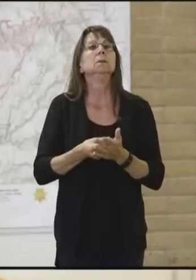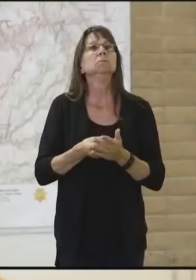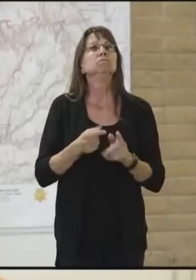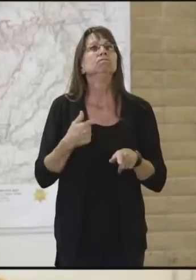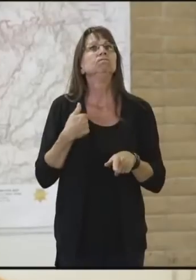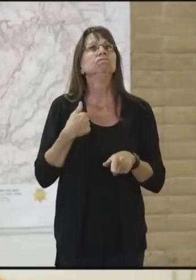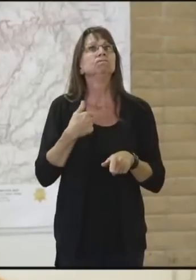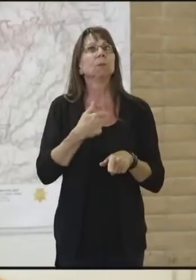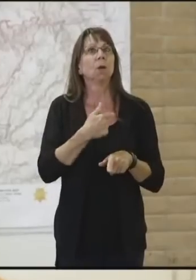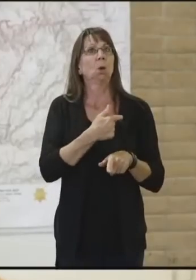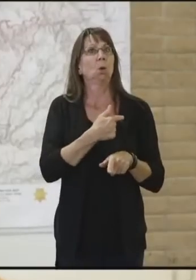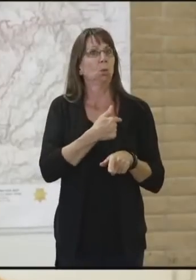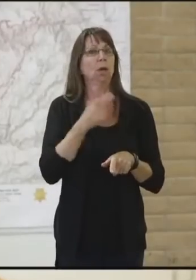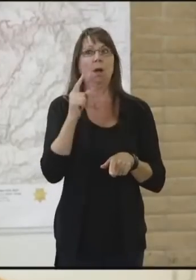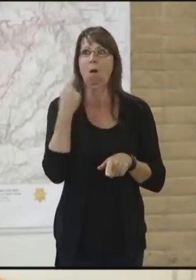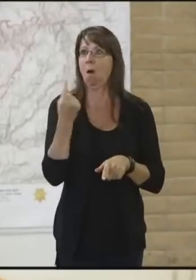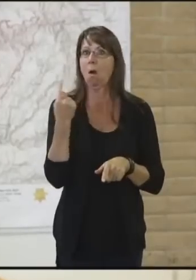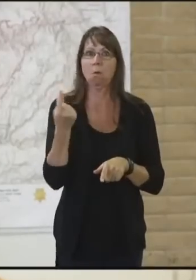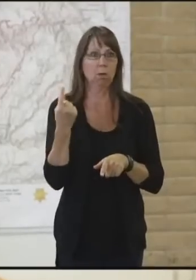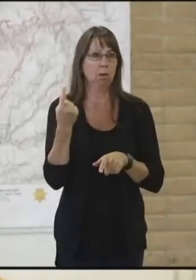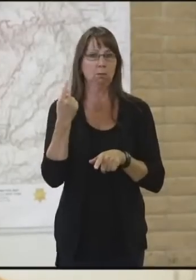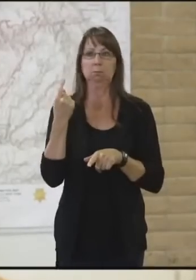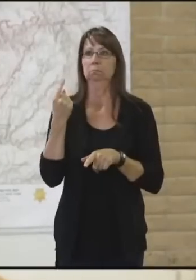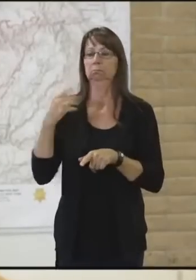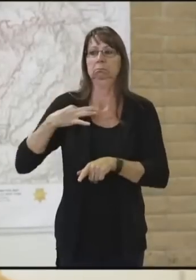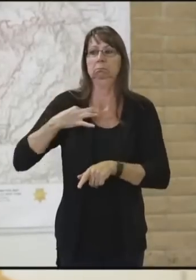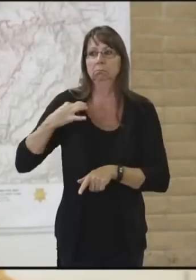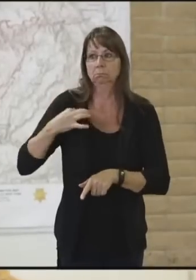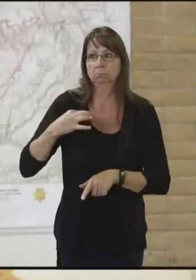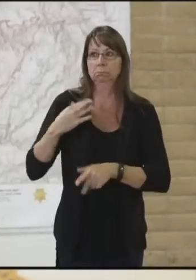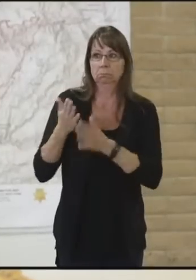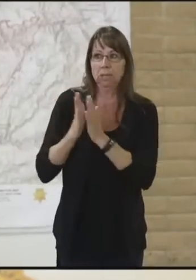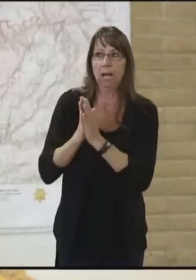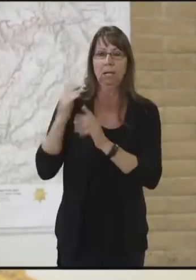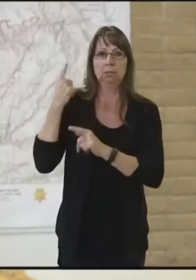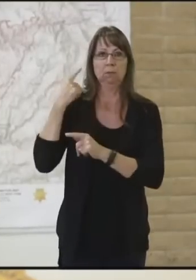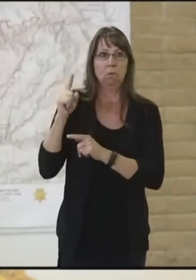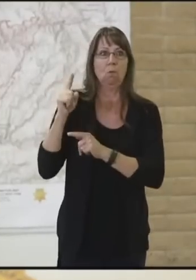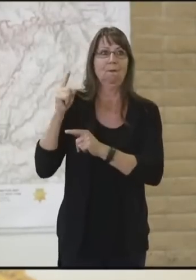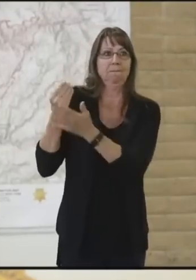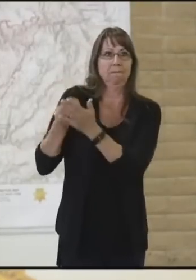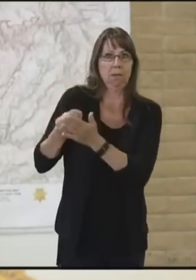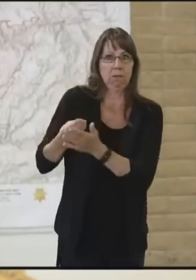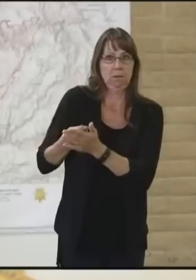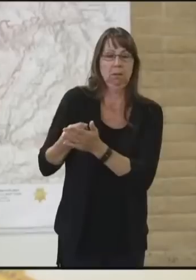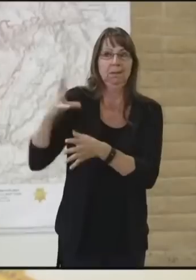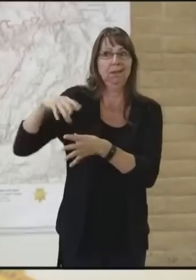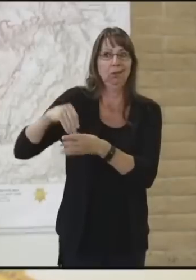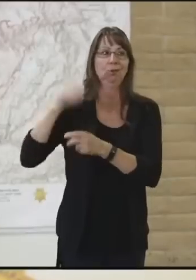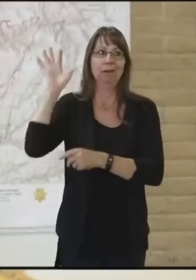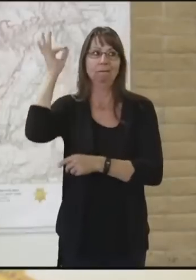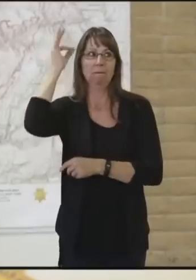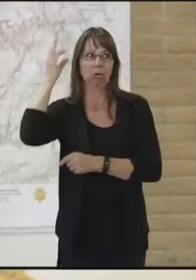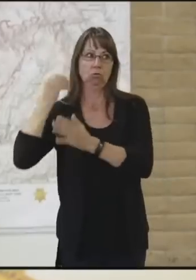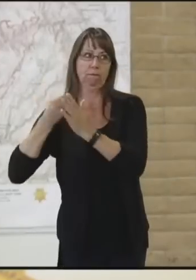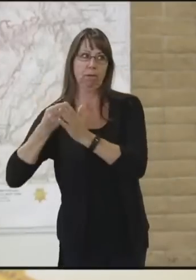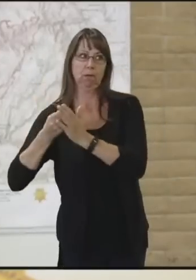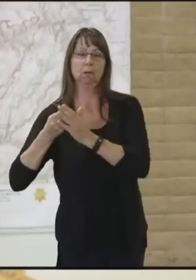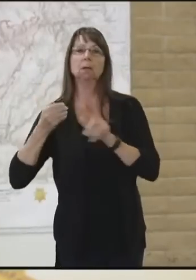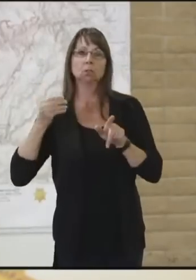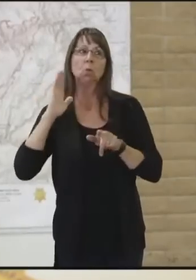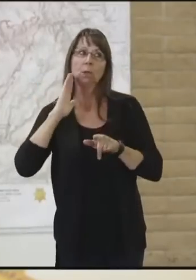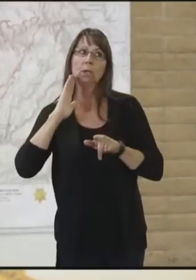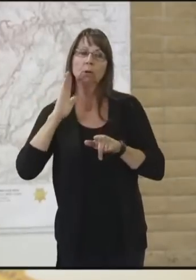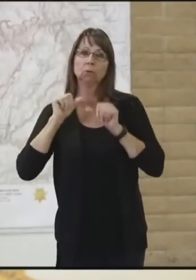generally we will reach out to get any kind of funding that can help with these events, including that. So that's something that we'll be working